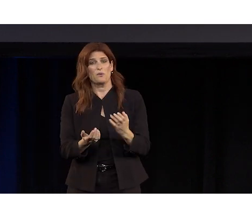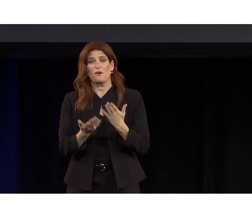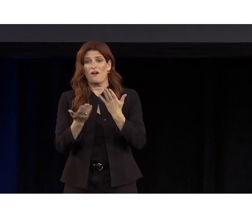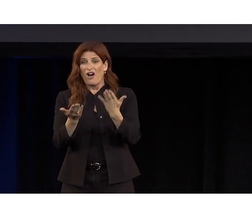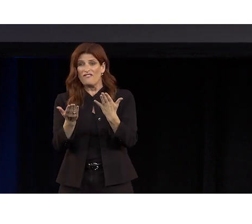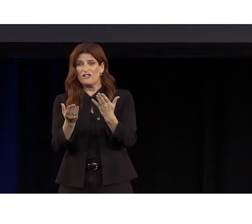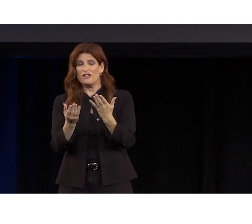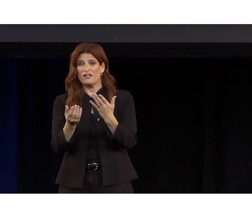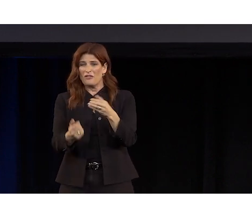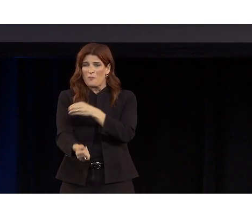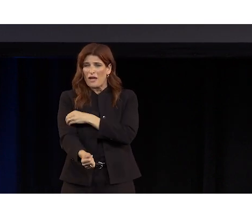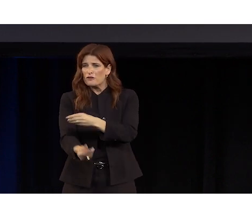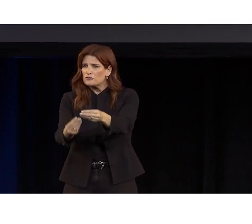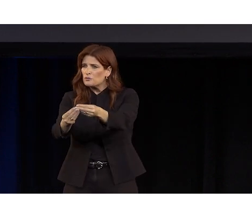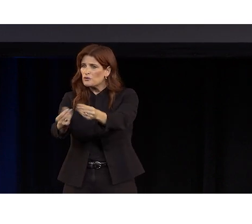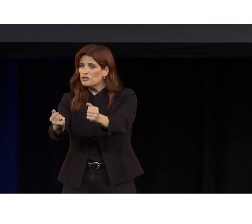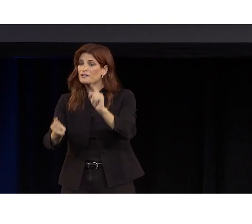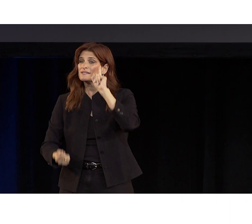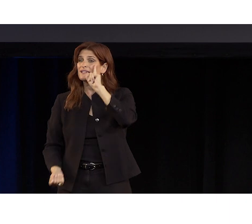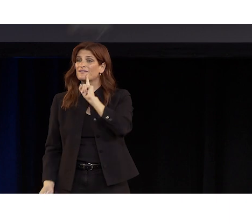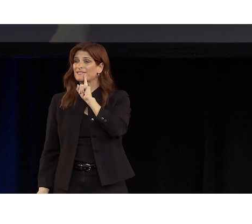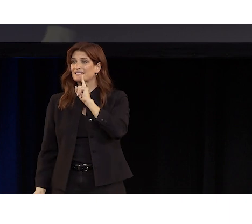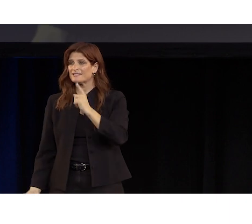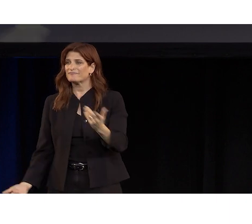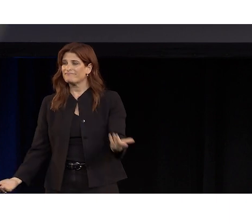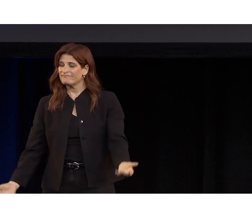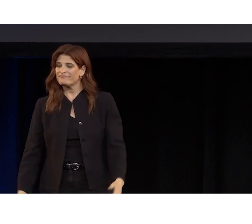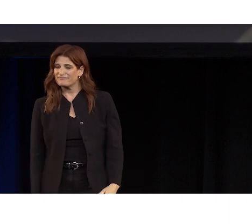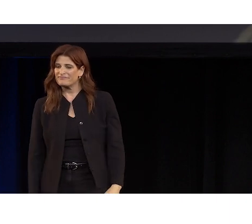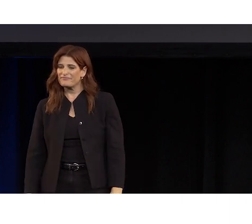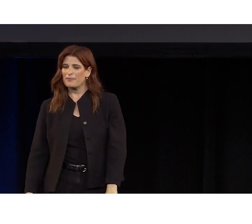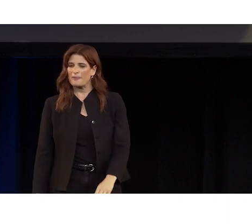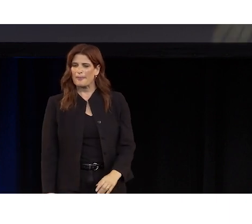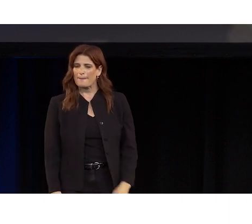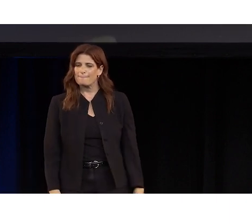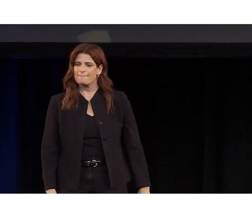the power to cure deafness.